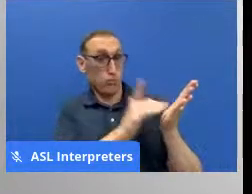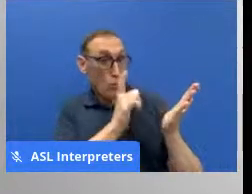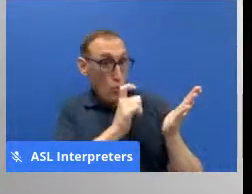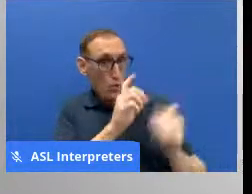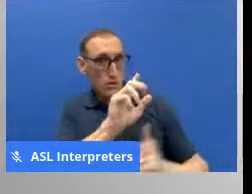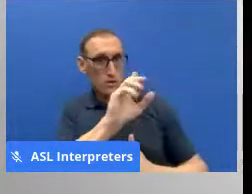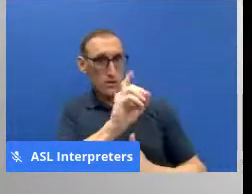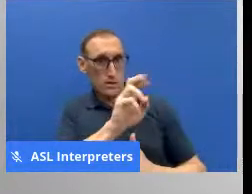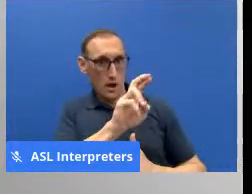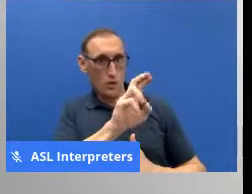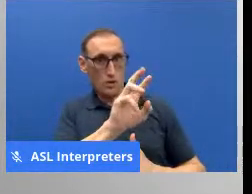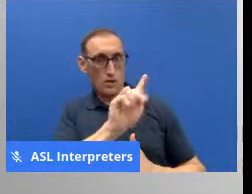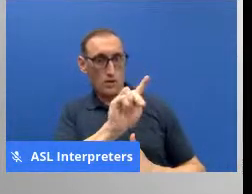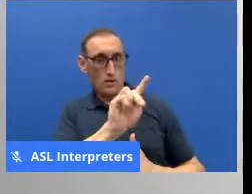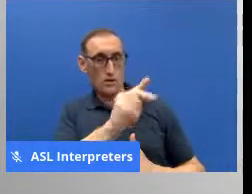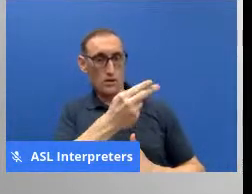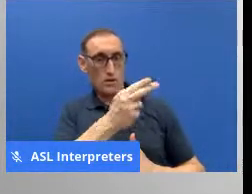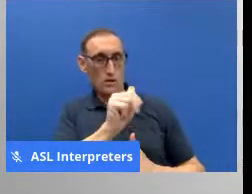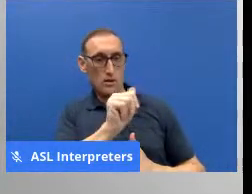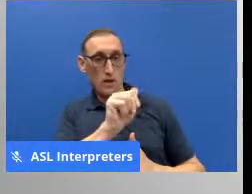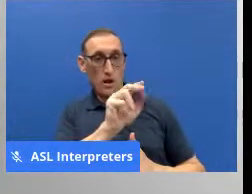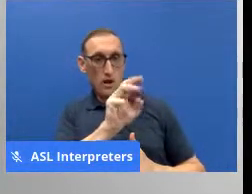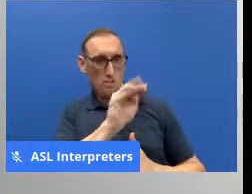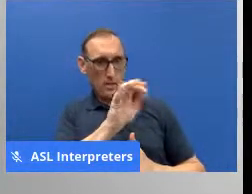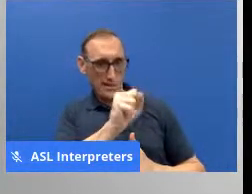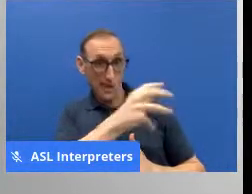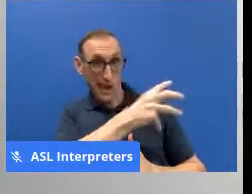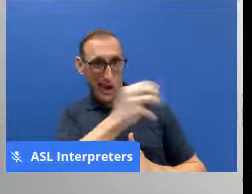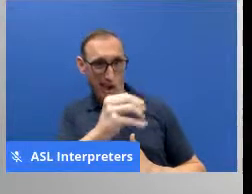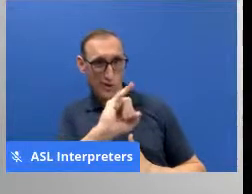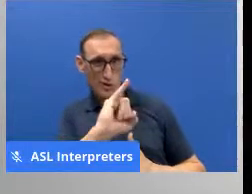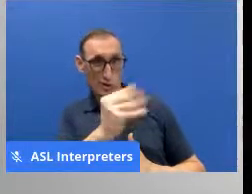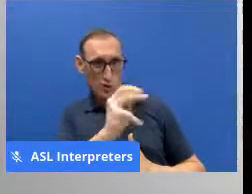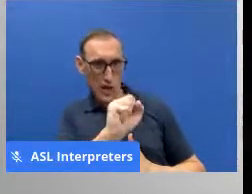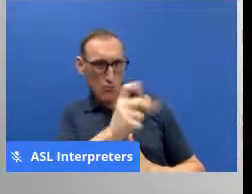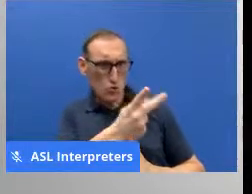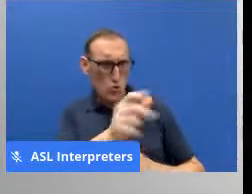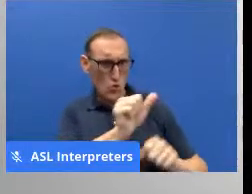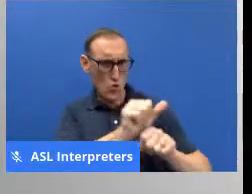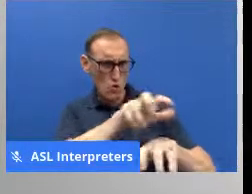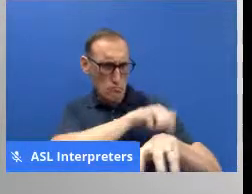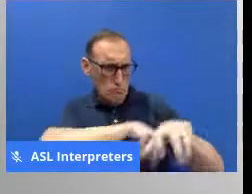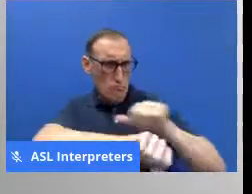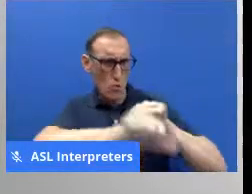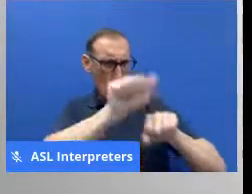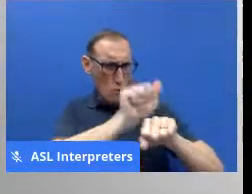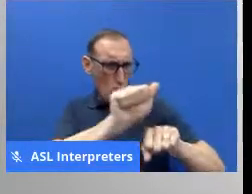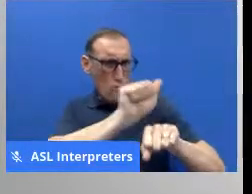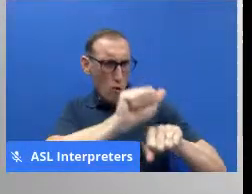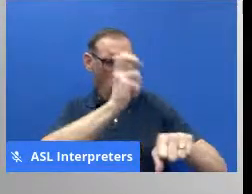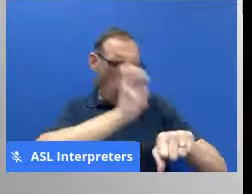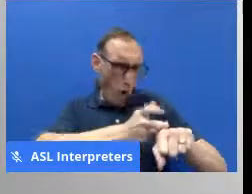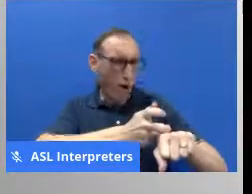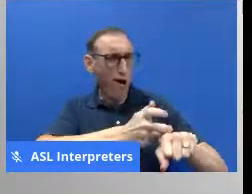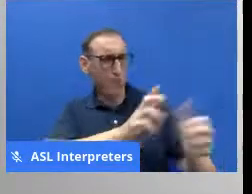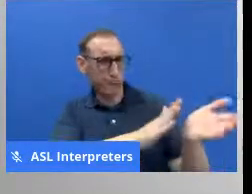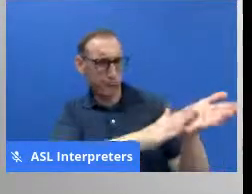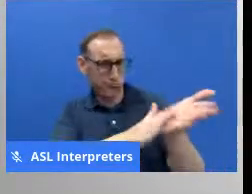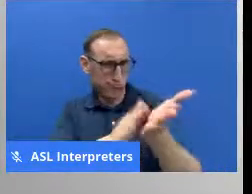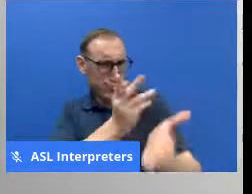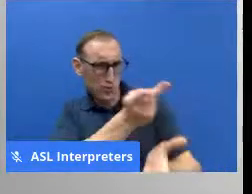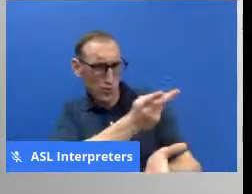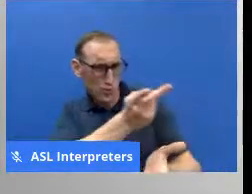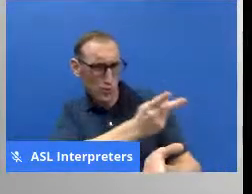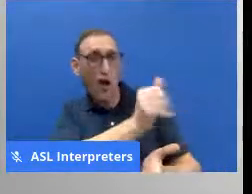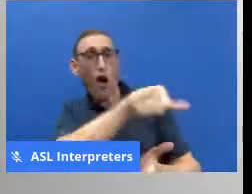for the work they put into it, as well as other staff members. Thank you, Mr.